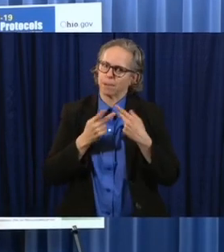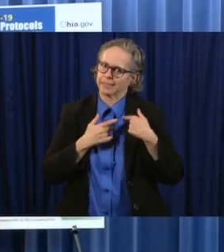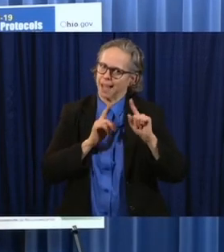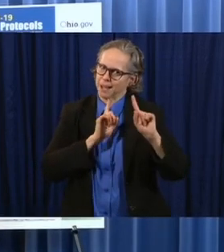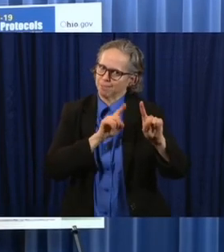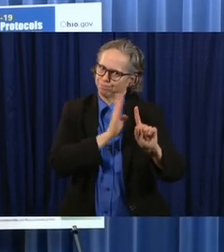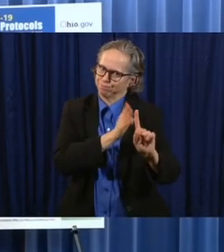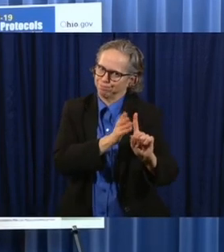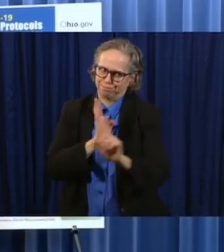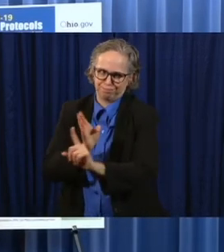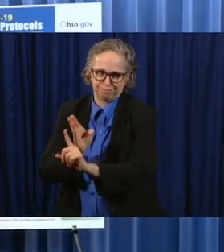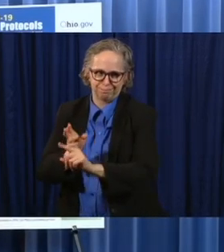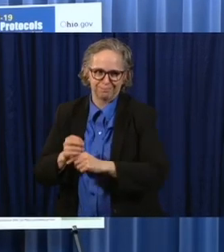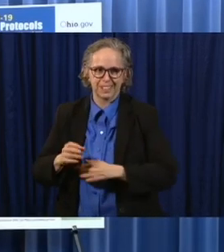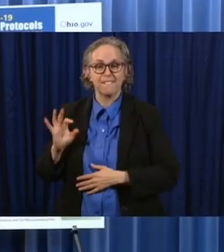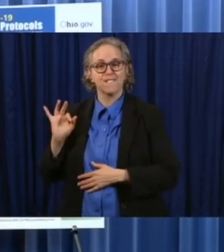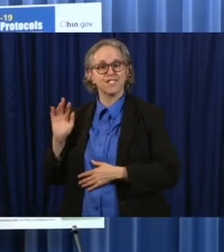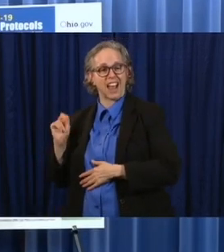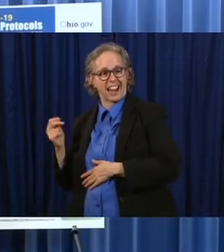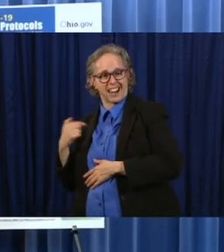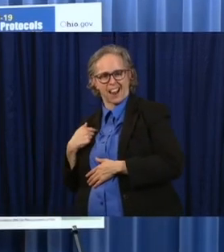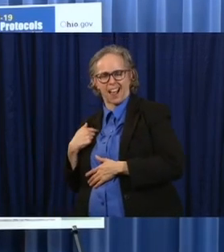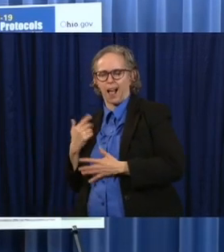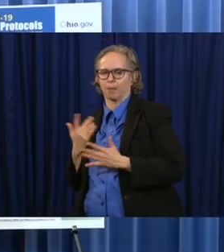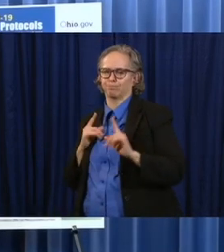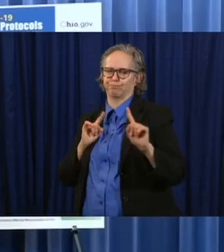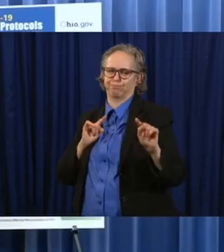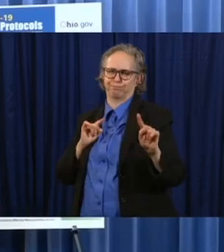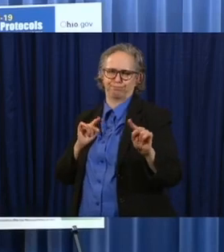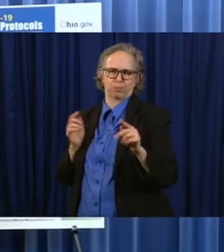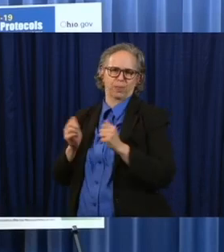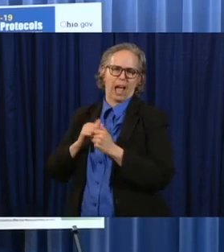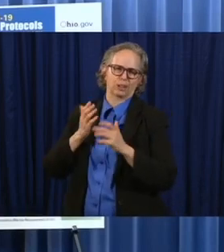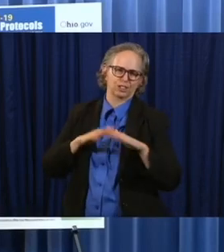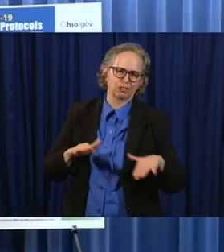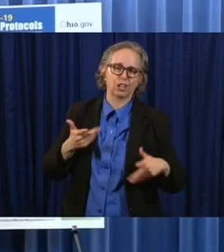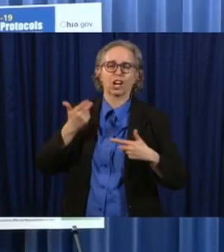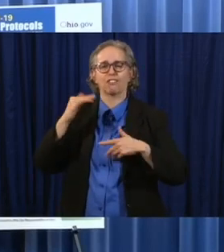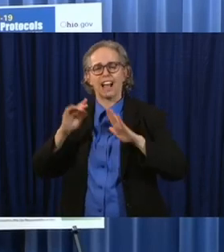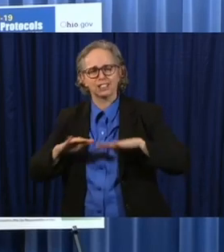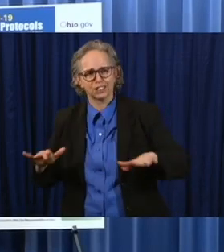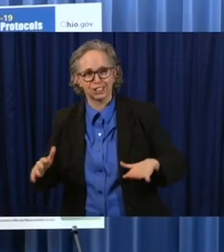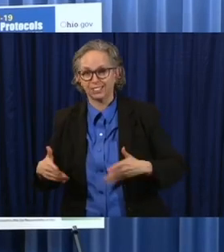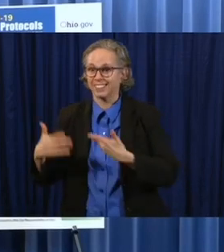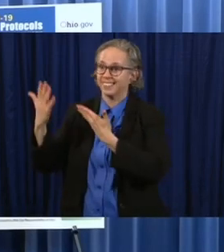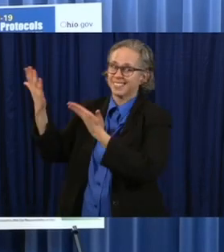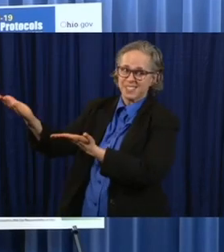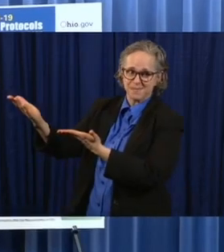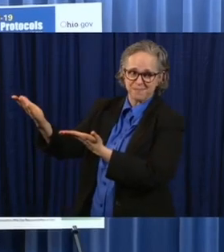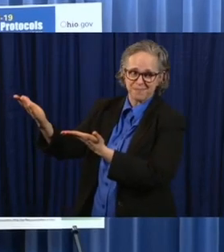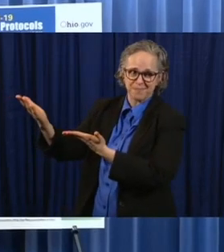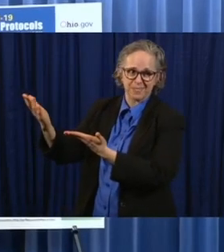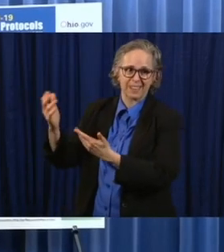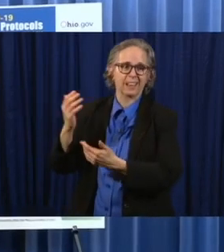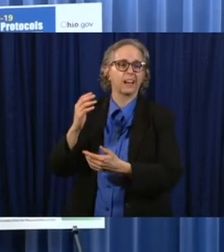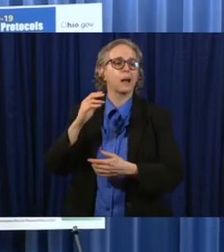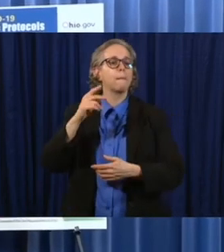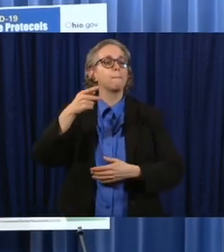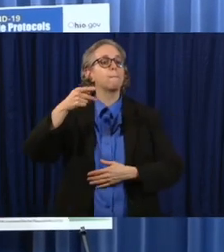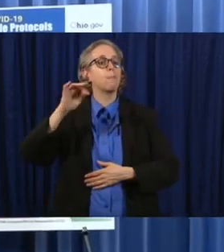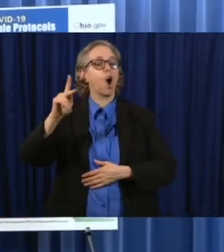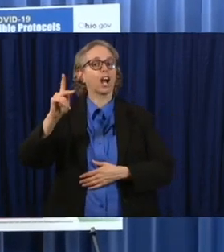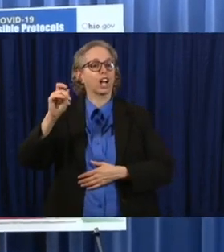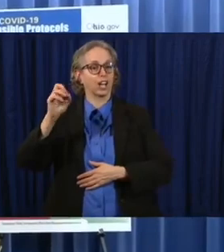Fran and I have taken a number of our children to the Columbus Zoo. There's a picture of Parker. There's Parker, and it looks like Jack